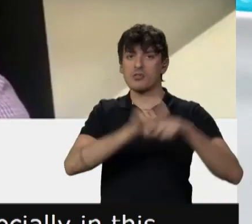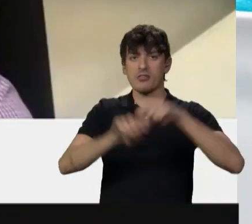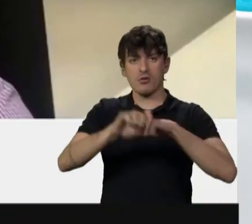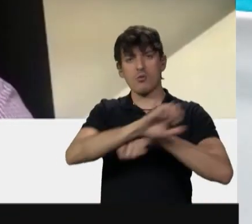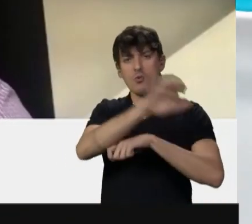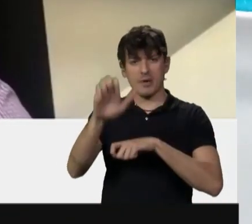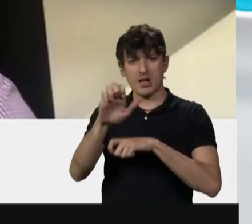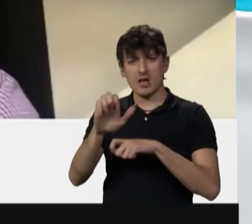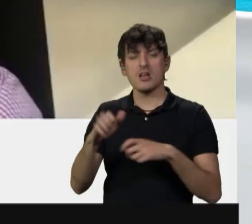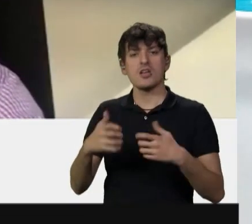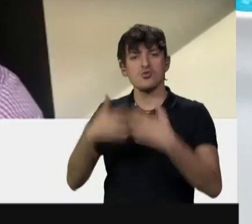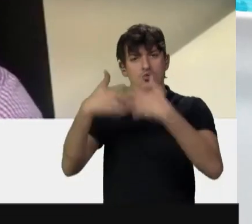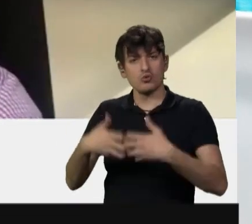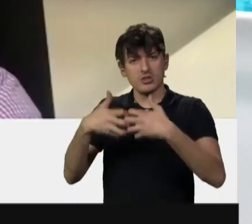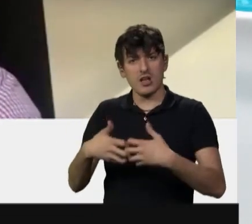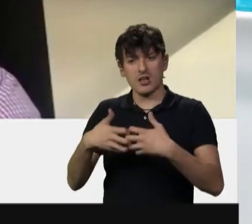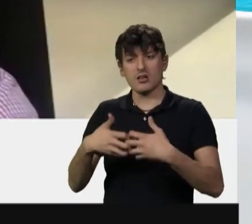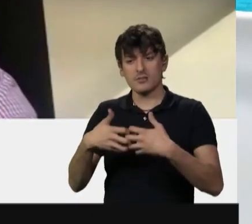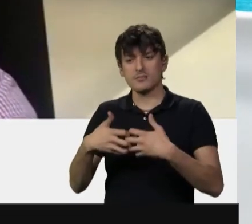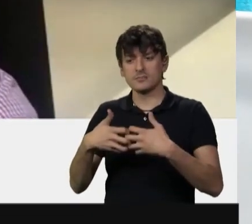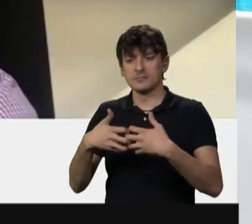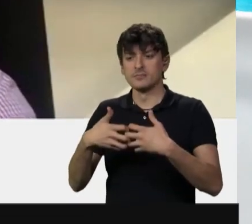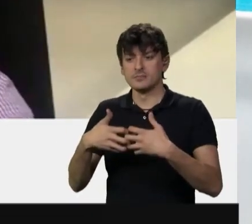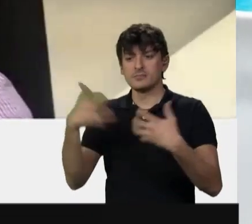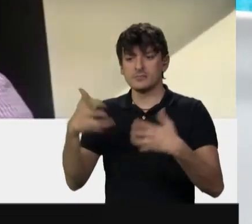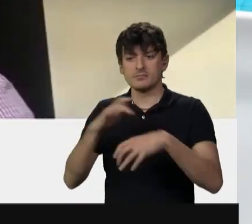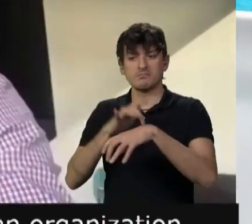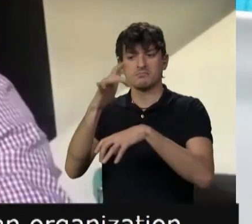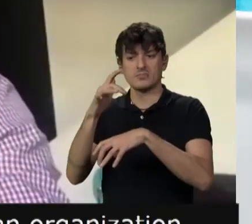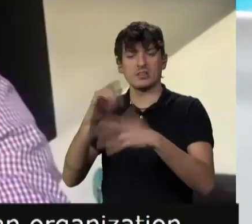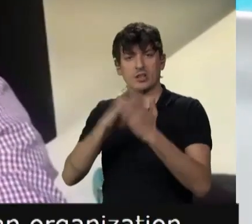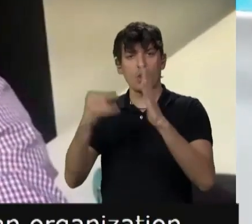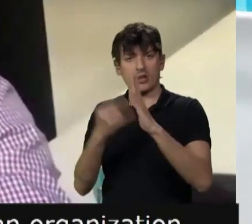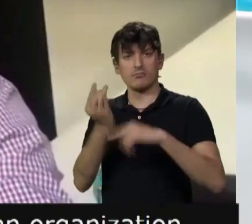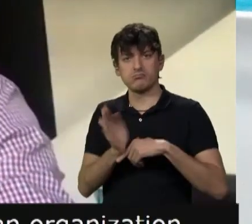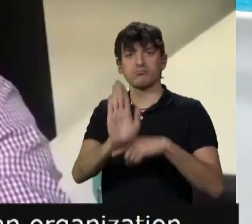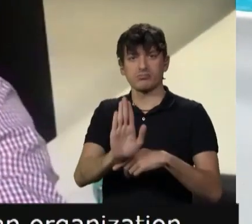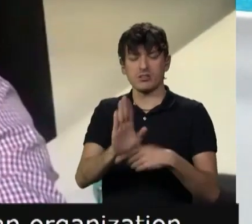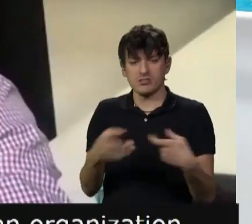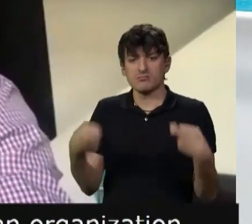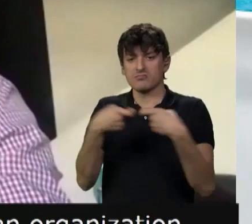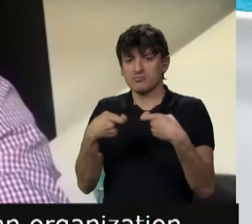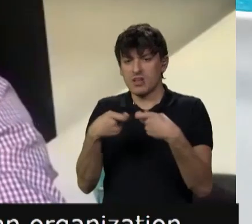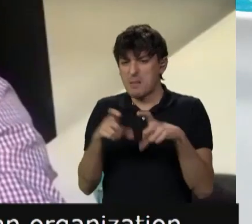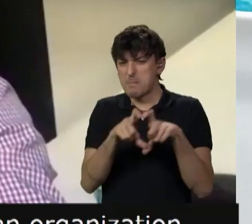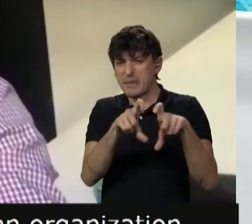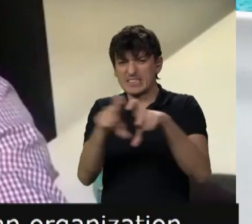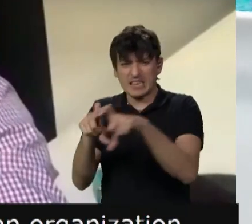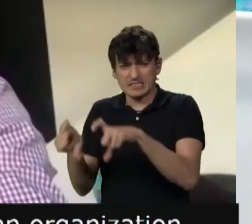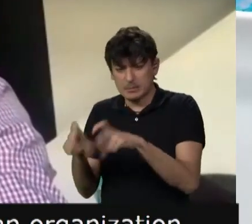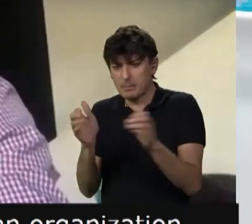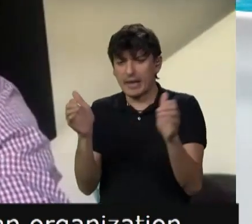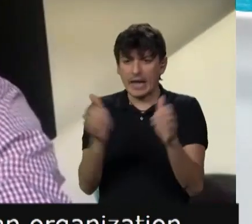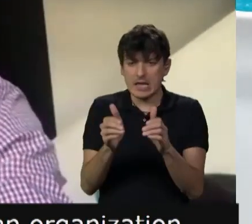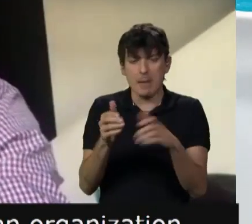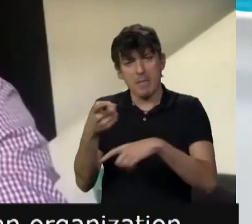representing the technological industry of ICTs, of TICs, and it